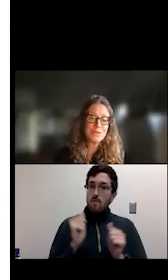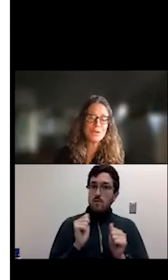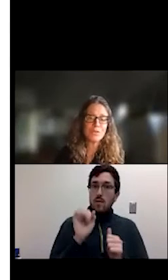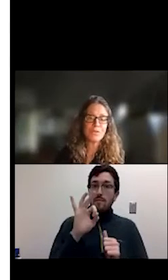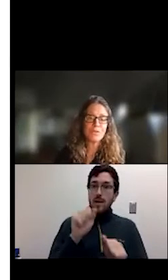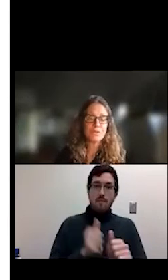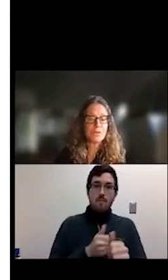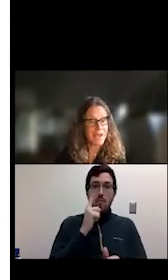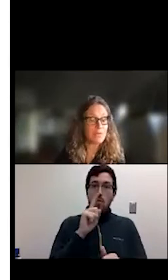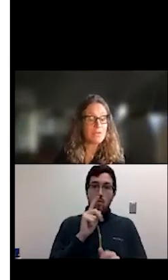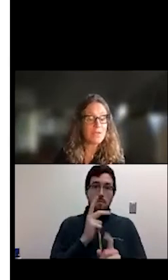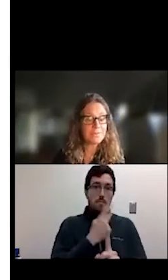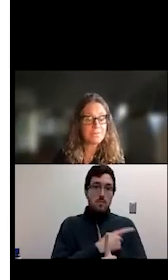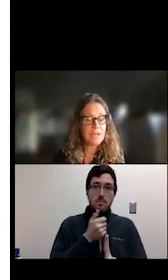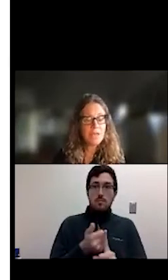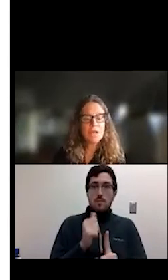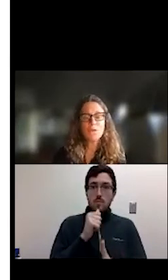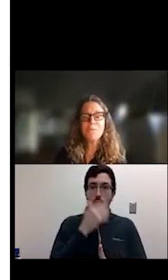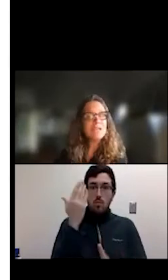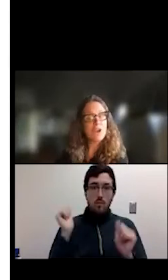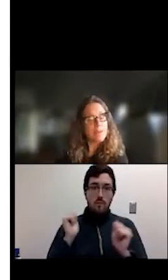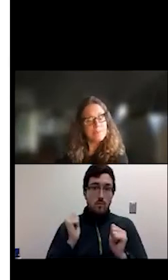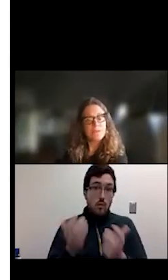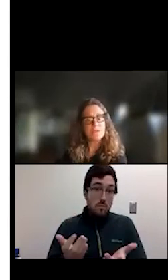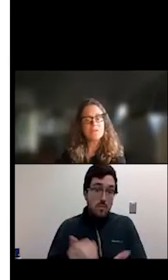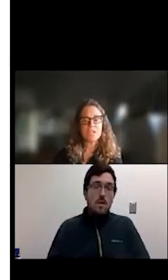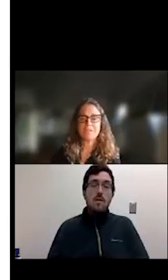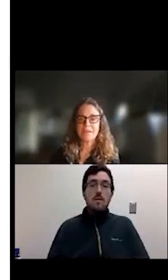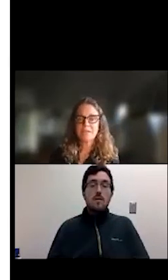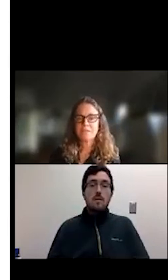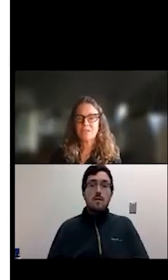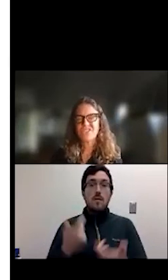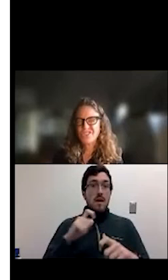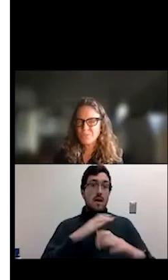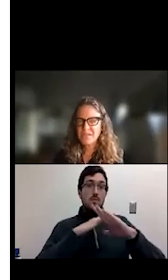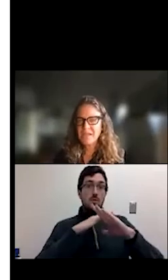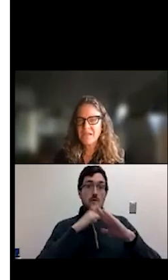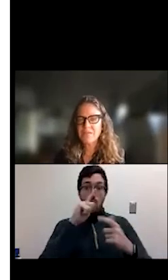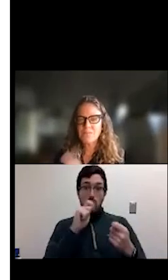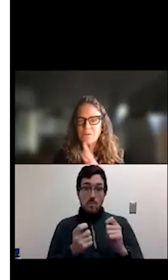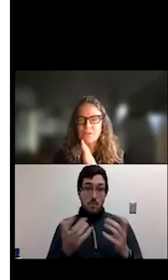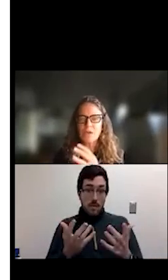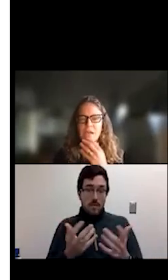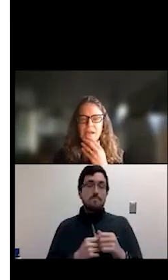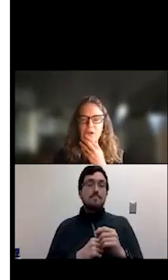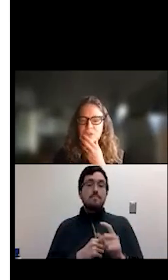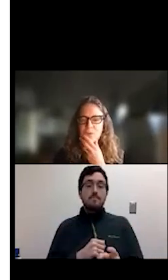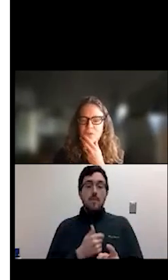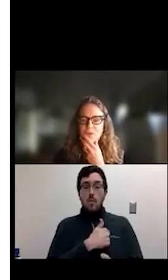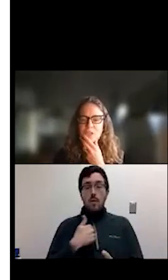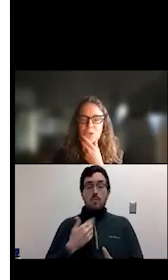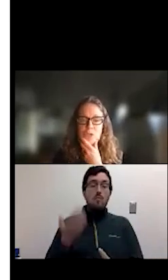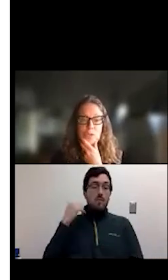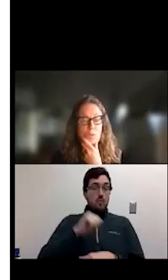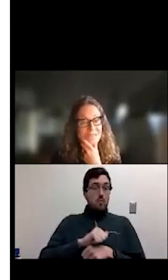avoidable for patients who don't have a refrigerator. So a major obstacle to adjustment, which we in previous work have